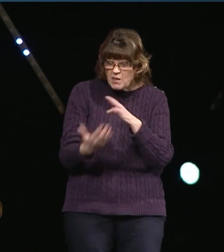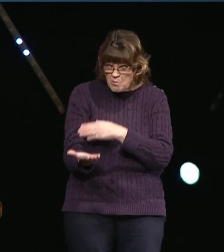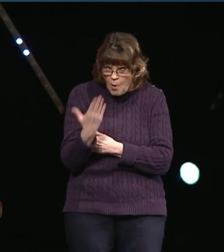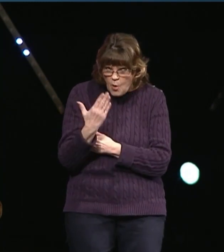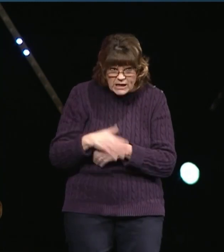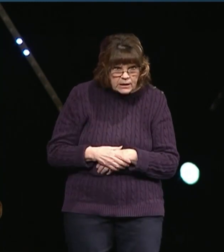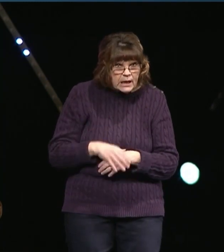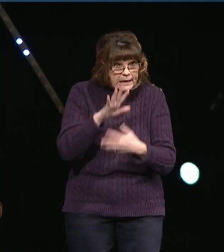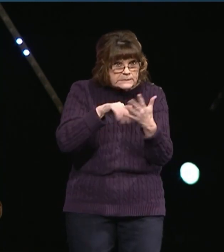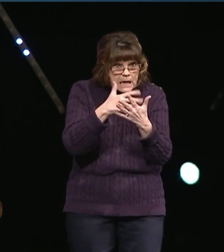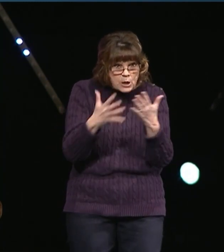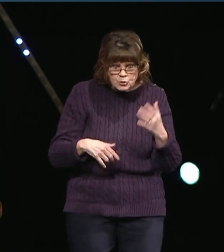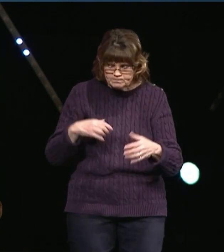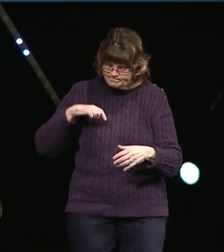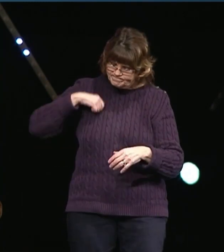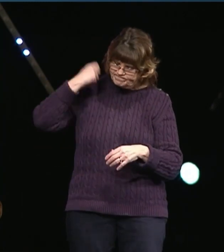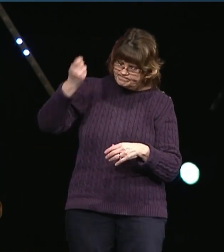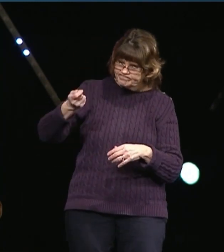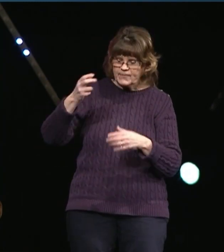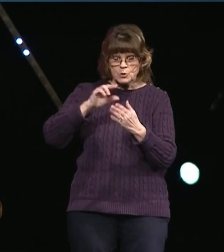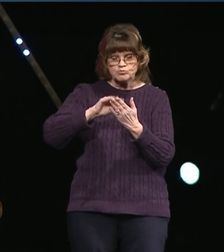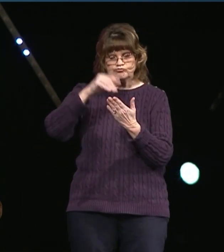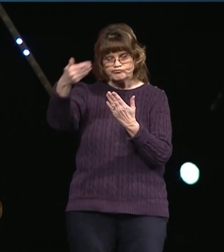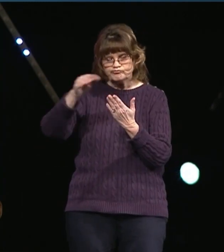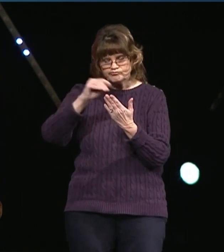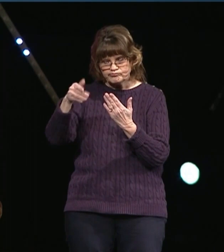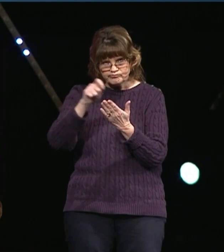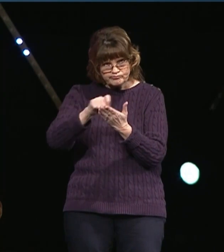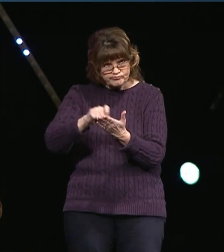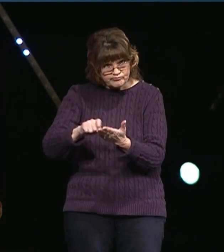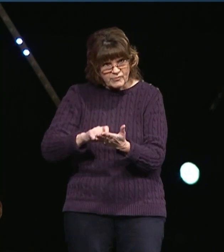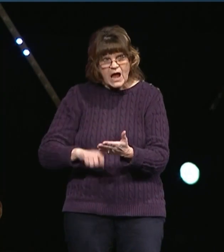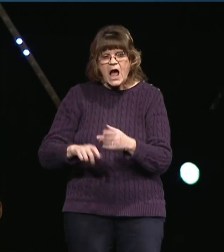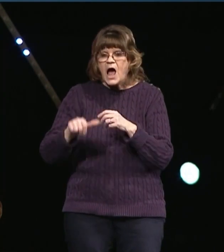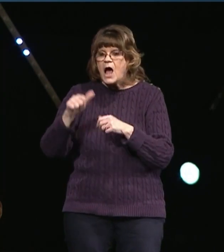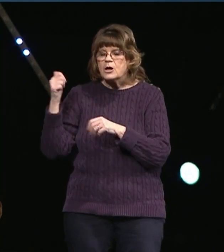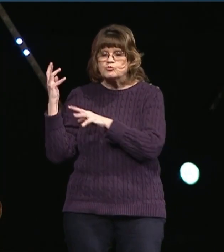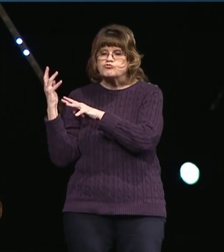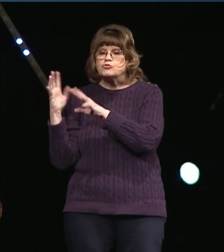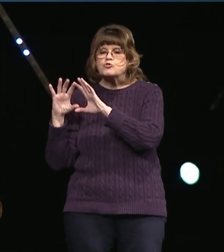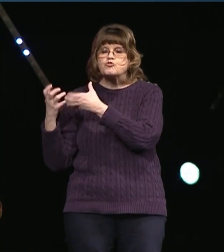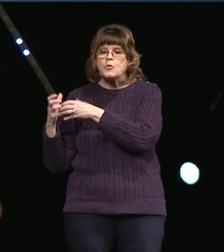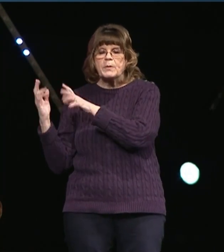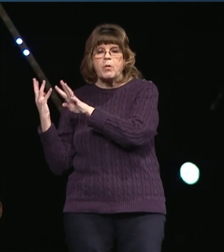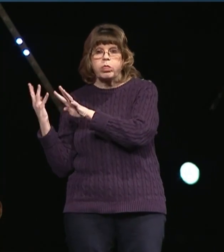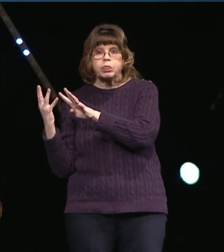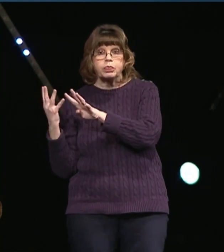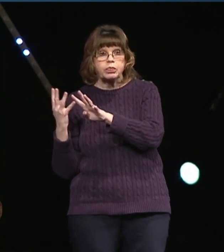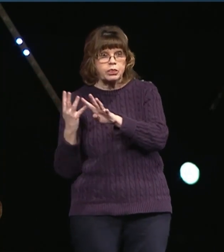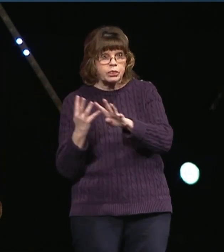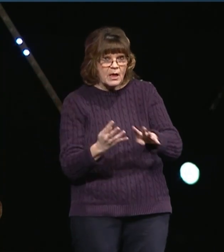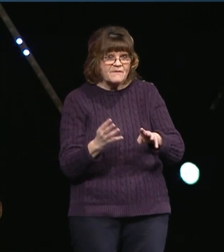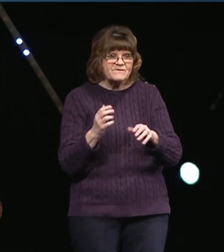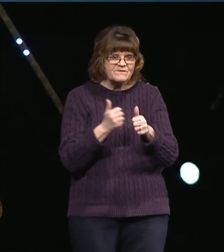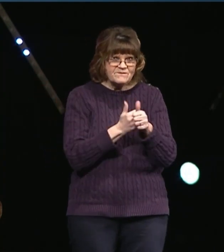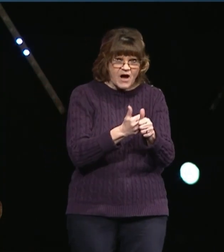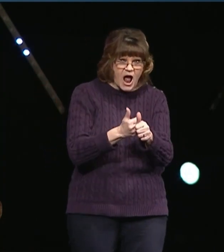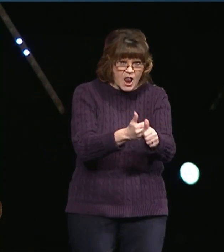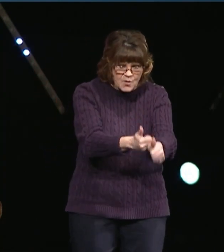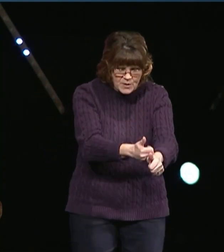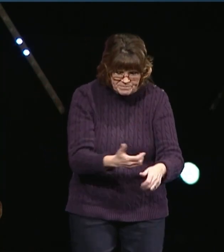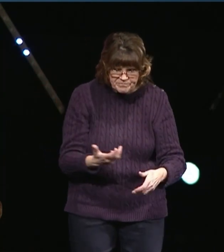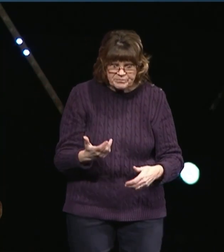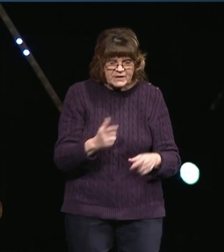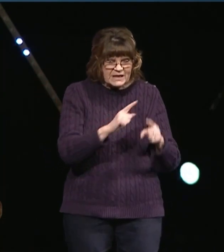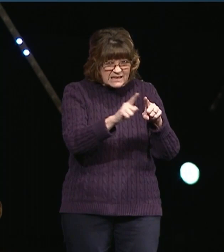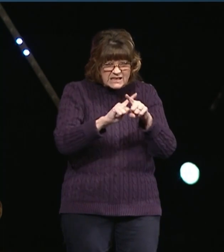he would pull out a notepad and there would be an entourage of people walking with him. And it wasn't just in the morning, but he would do this in, you know, at